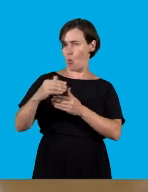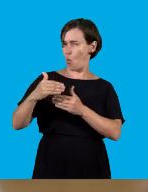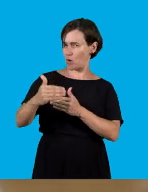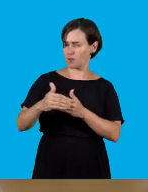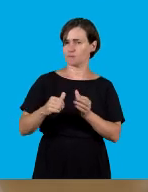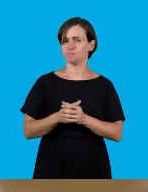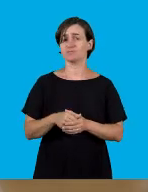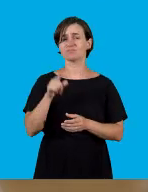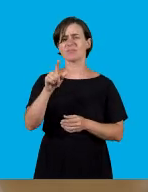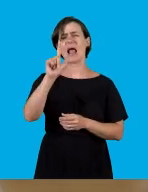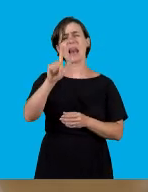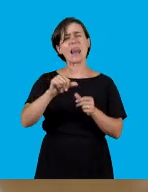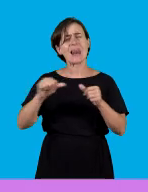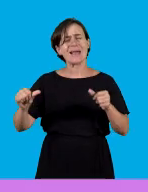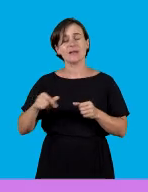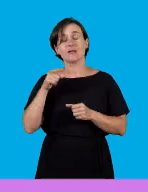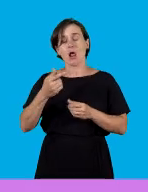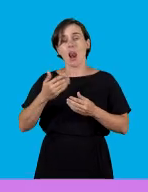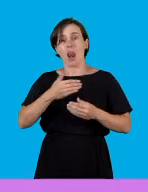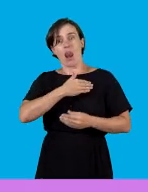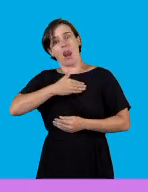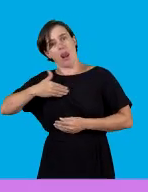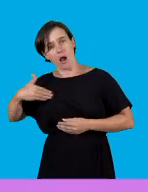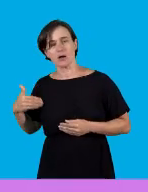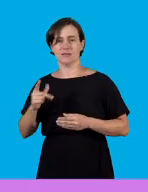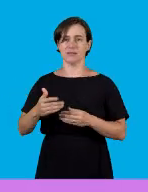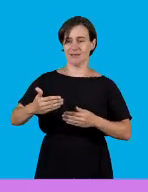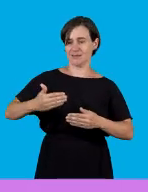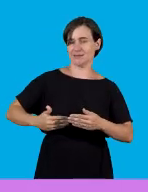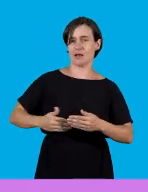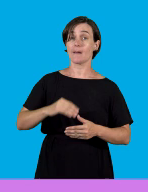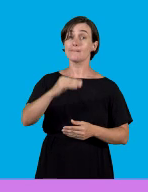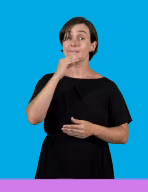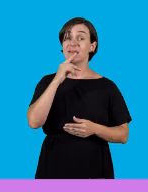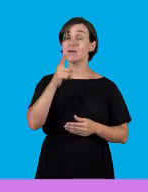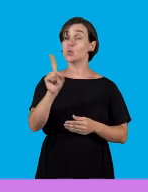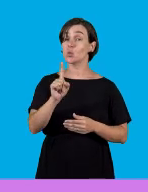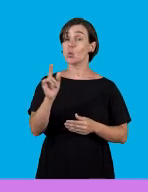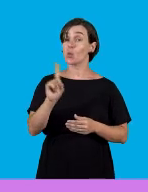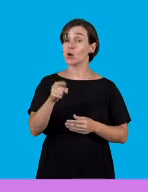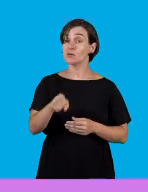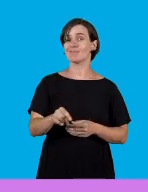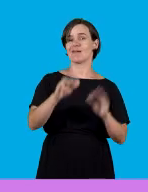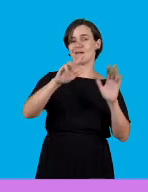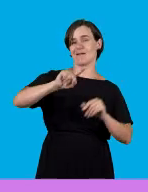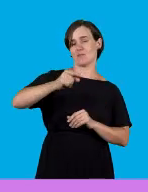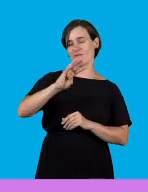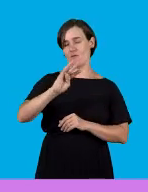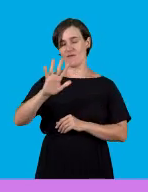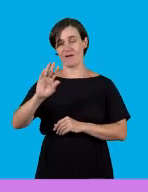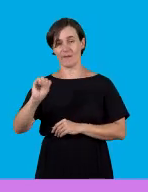length is always the longest side. So it means the length will be the 9.5 meter and our breadth will be